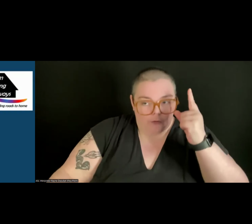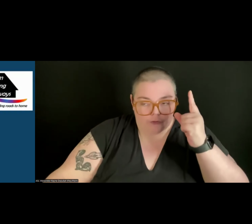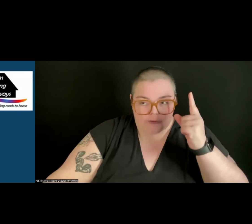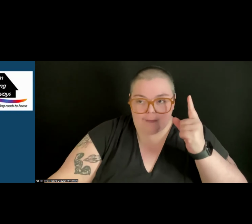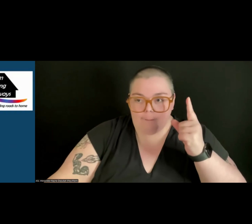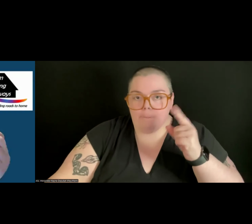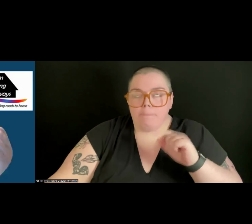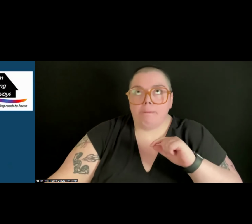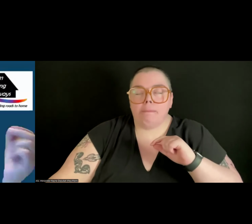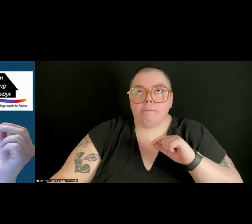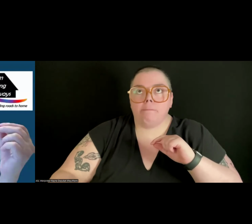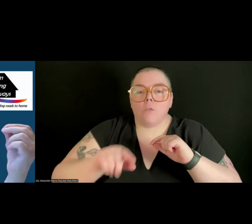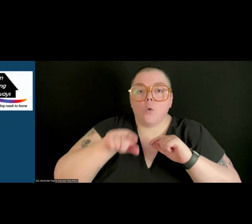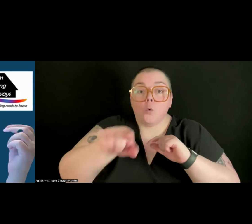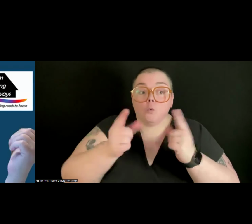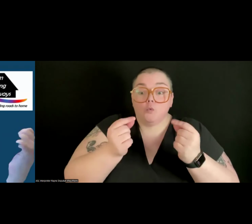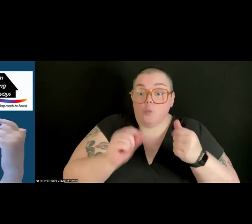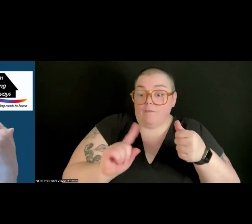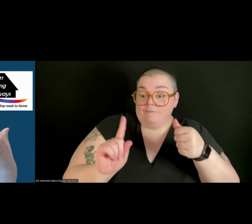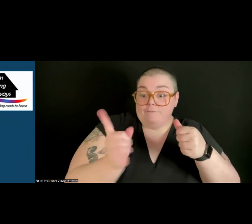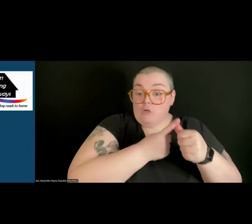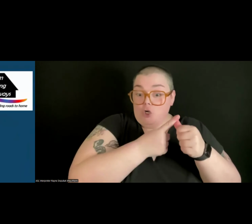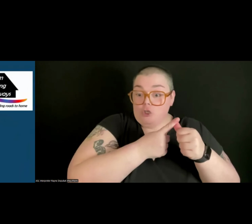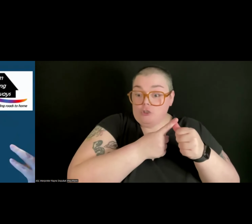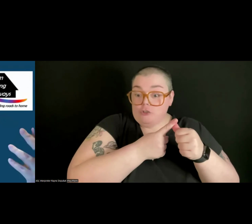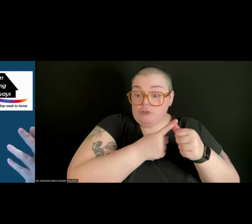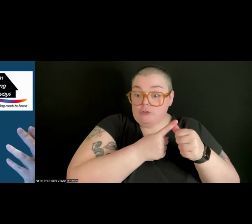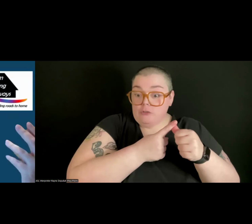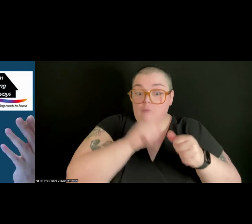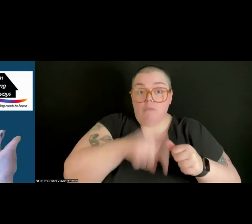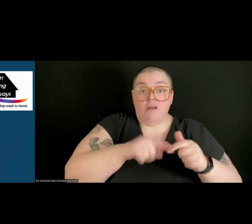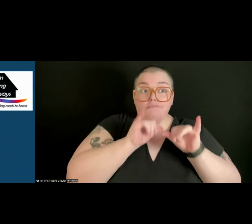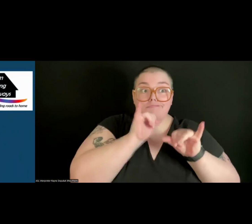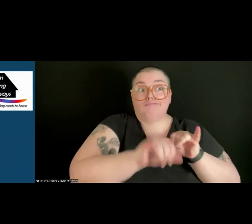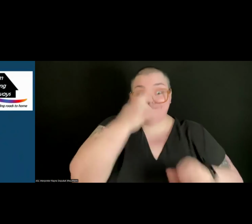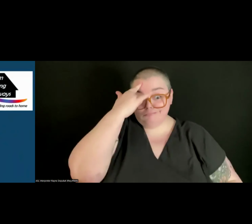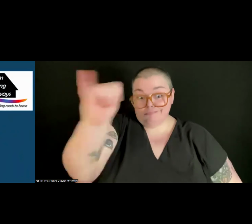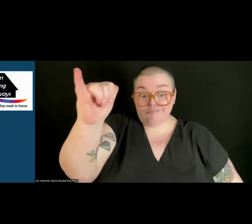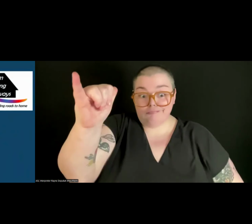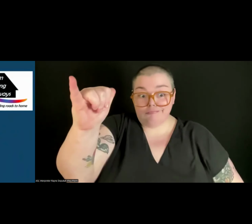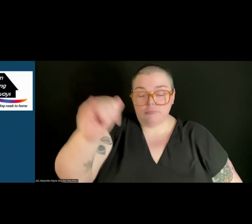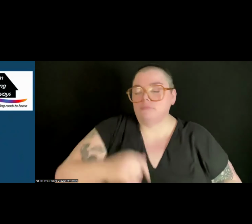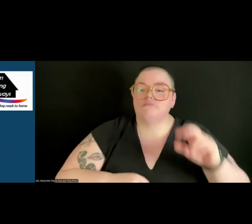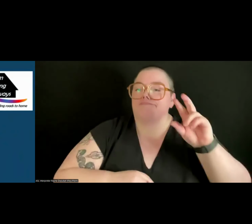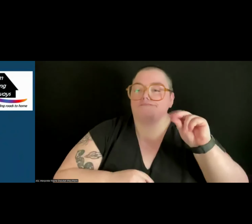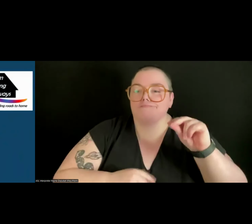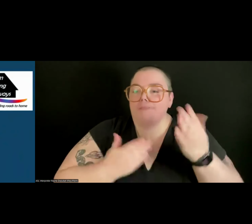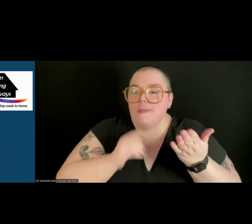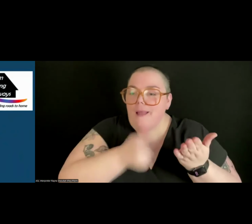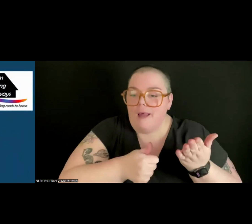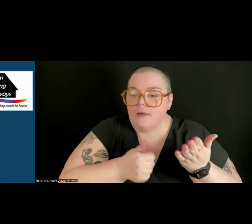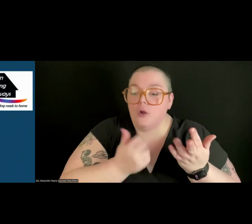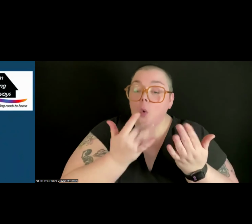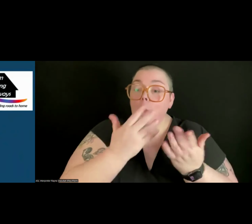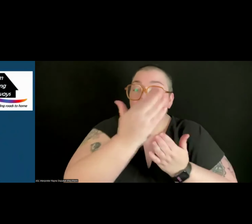that what you do at first is not necessarily what you do forever. You ought to think about housing waiting lists as you're